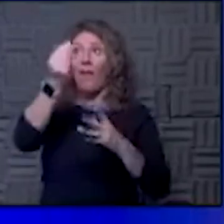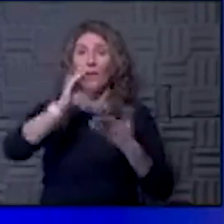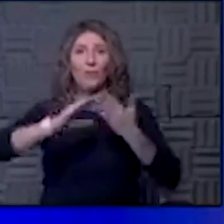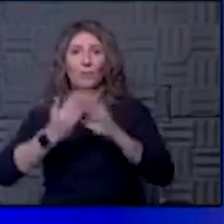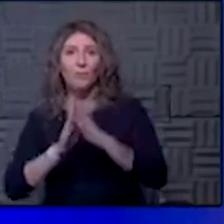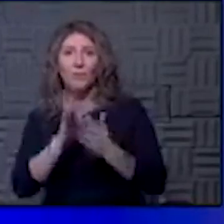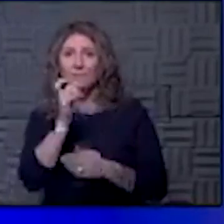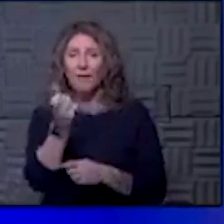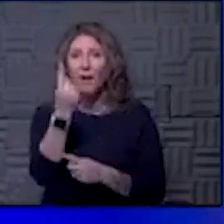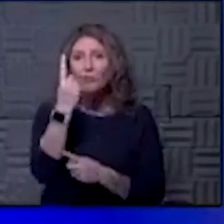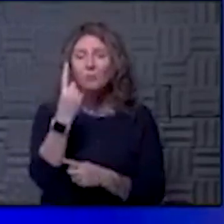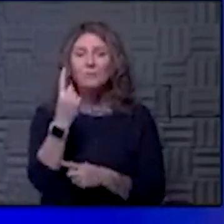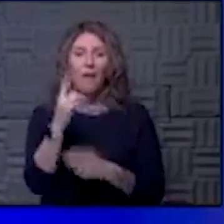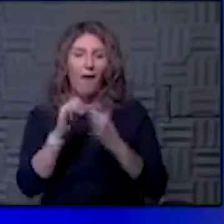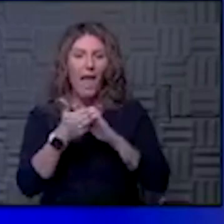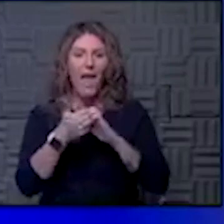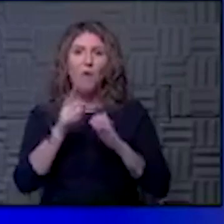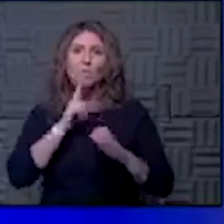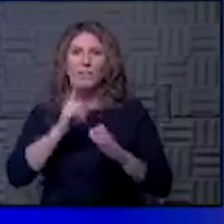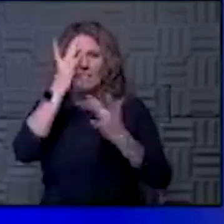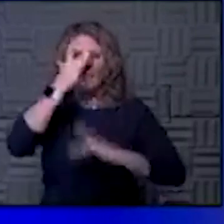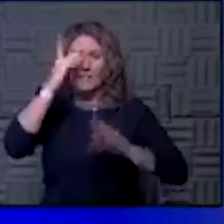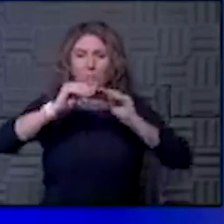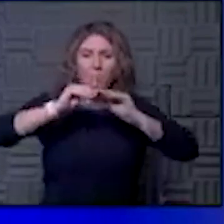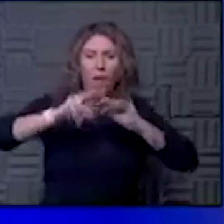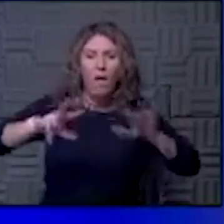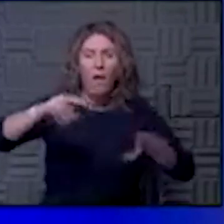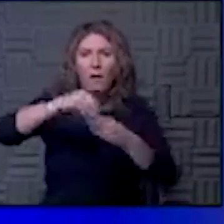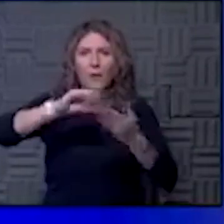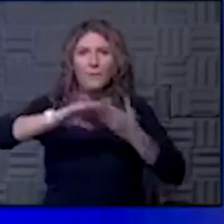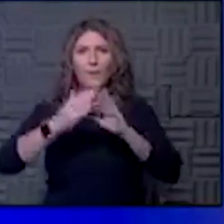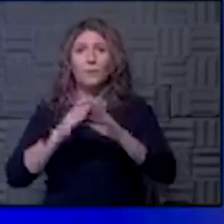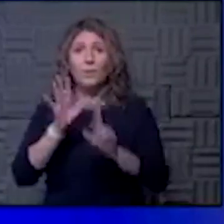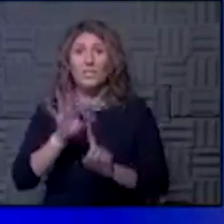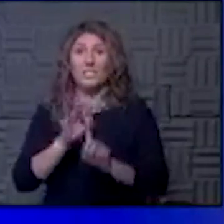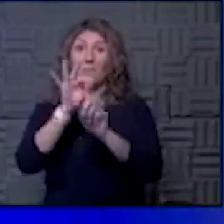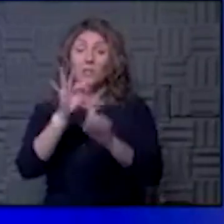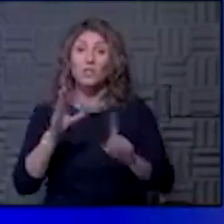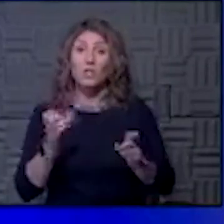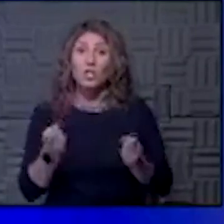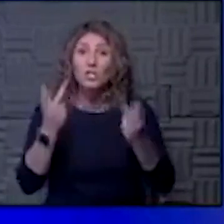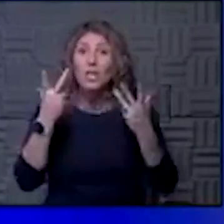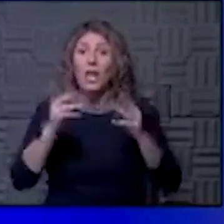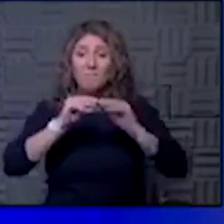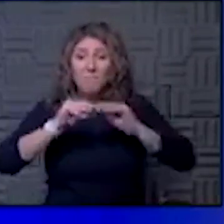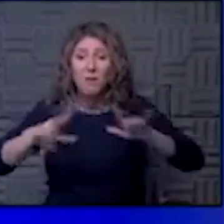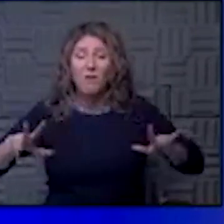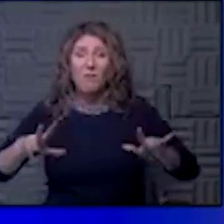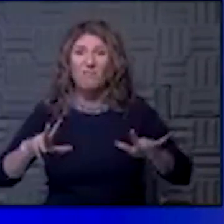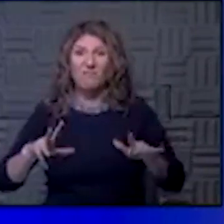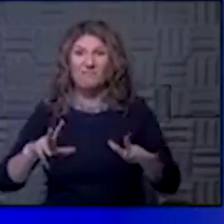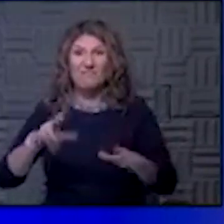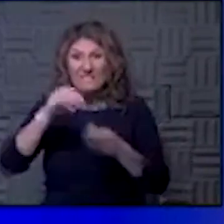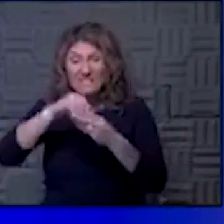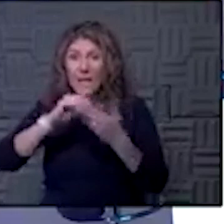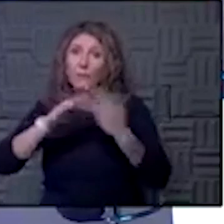understand really how far the disease is spread in the community, especially as we know there is a lot of spread in the community right